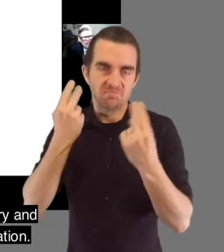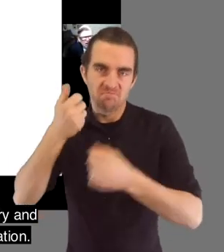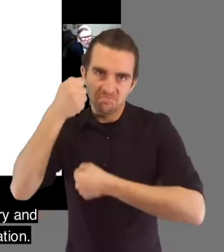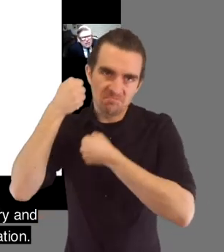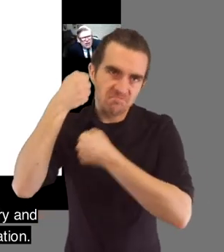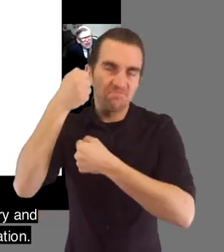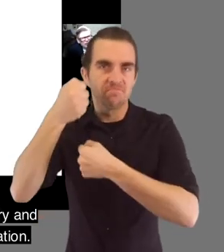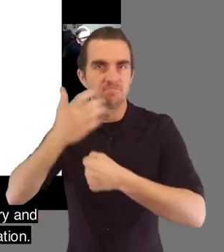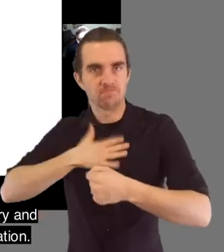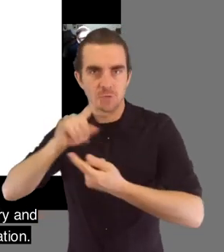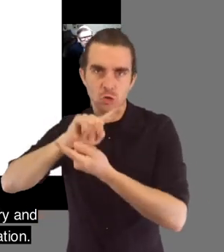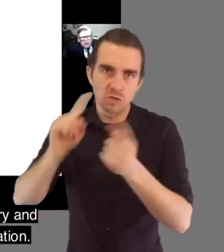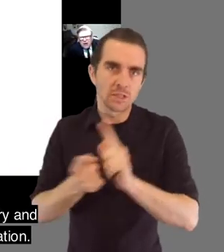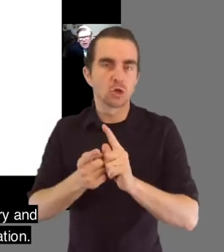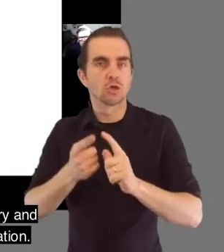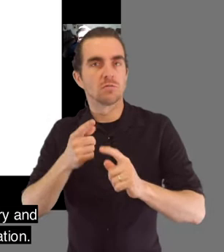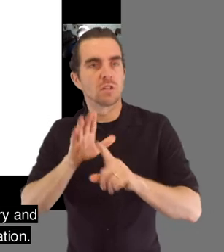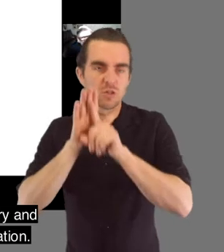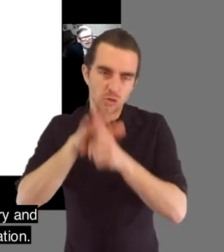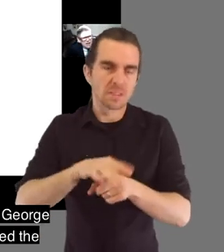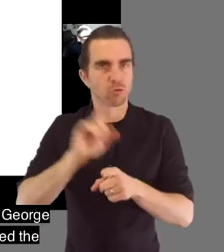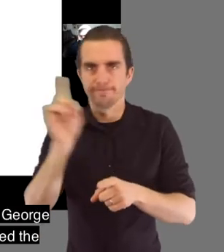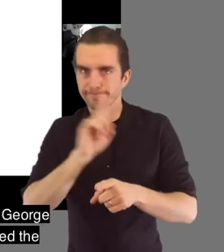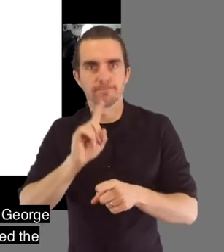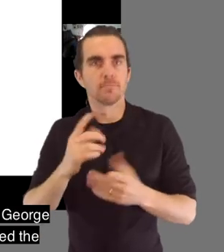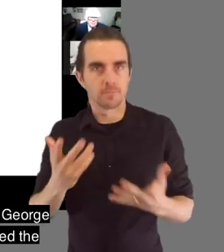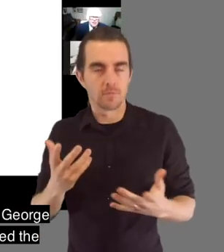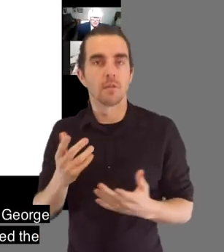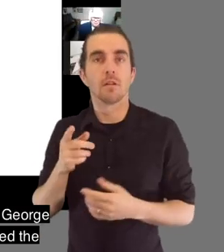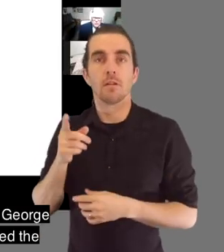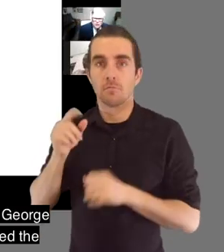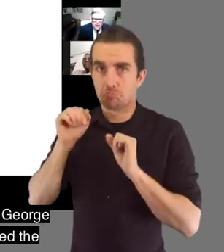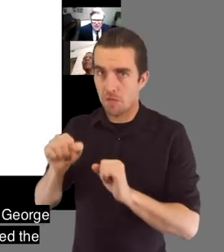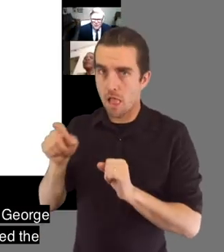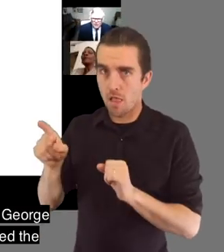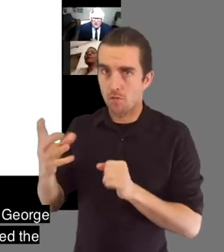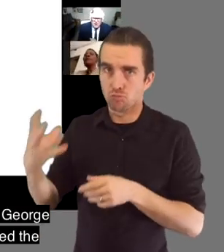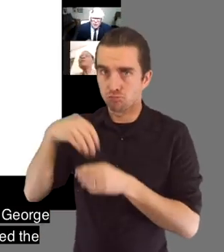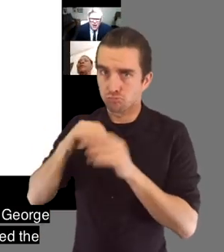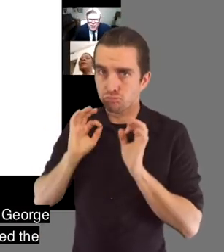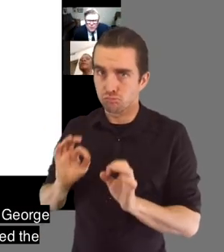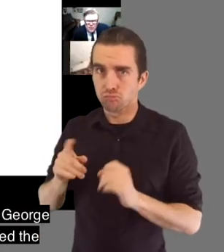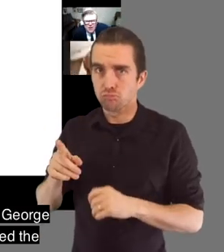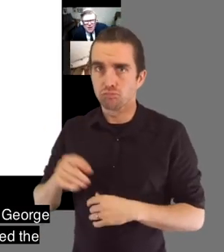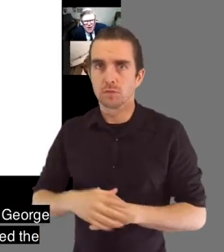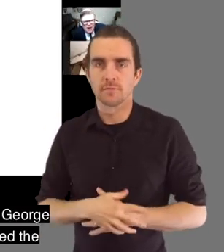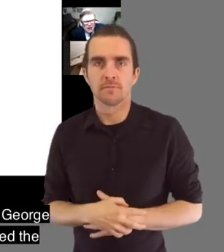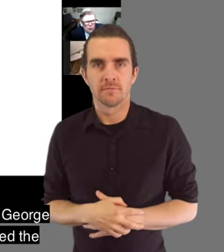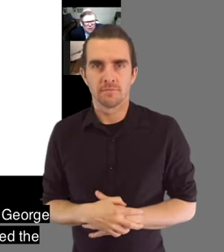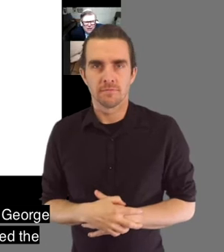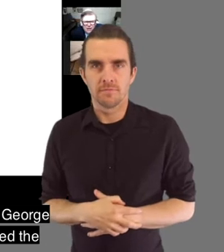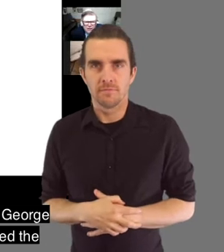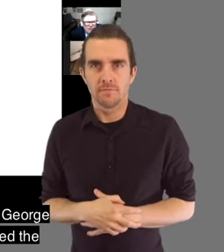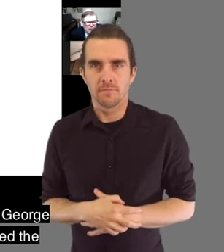and change and challenge discrimination. So Tandy, if you could come in on George Daniel, who I knew and